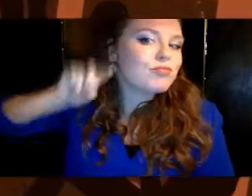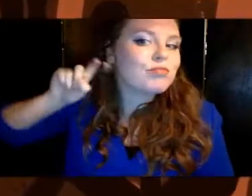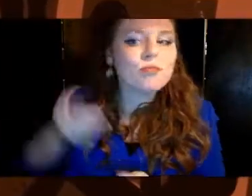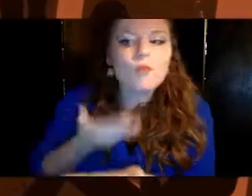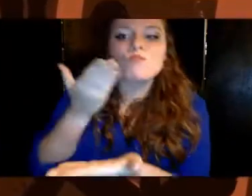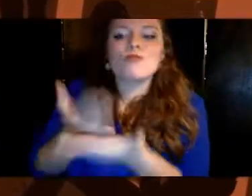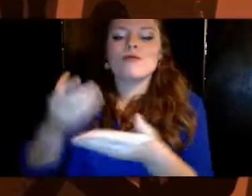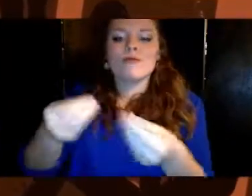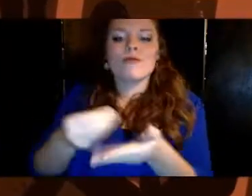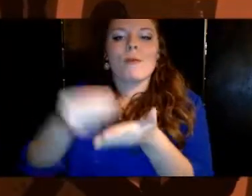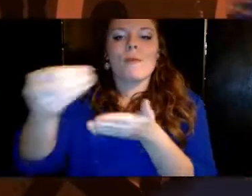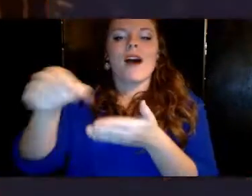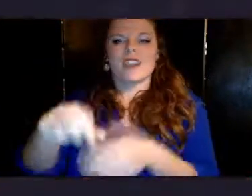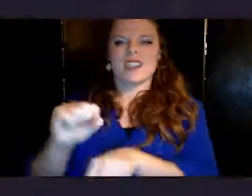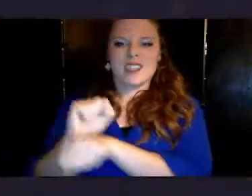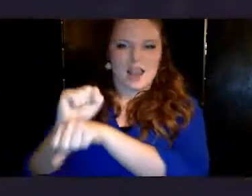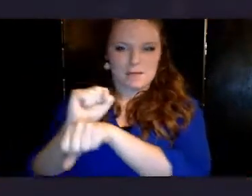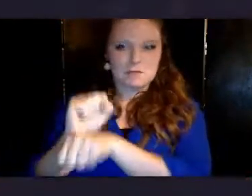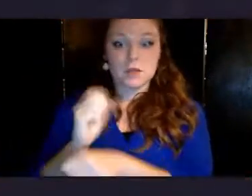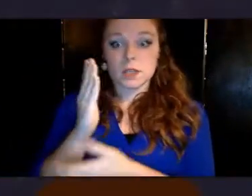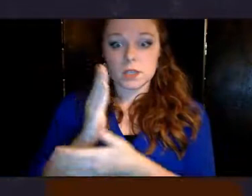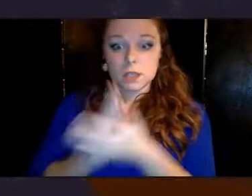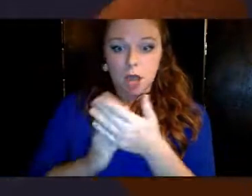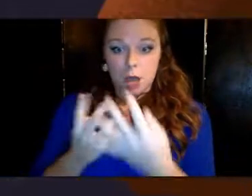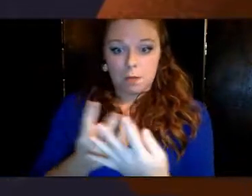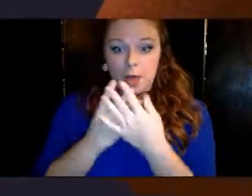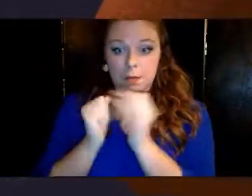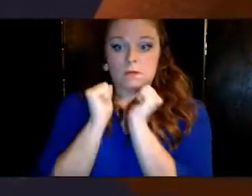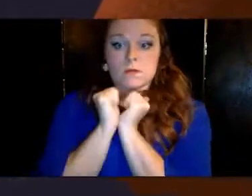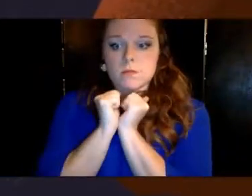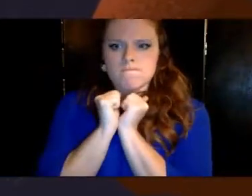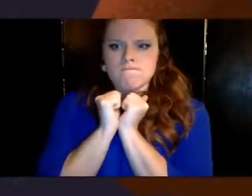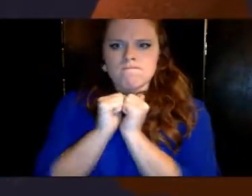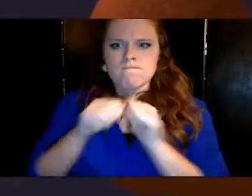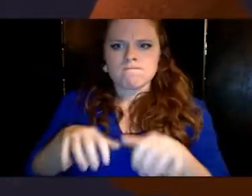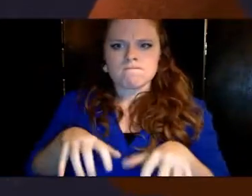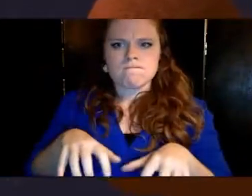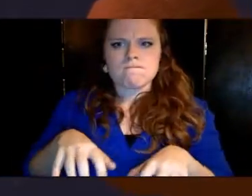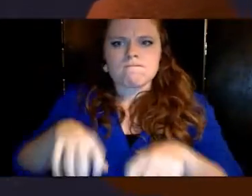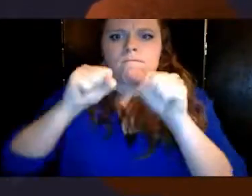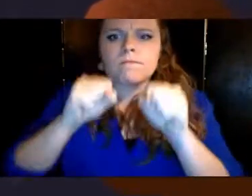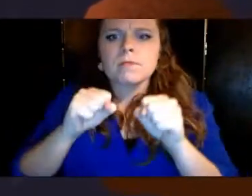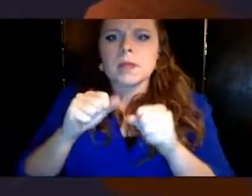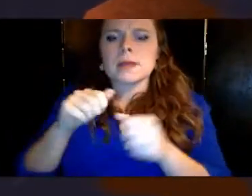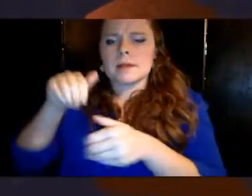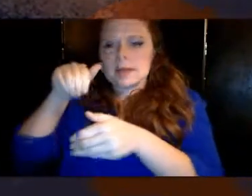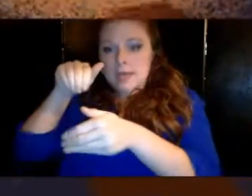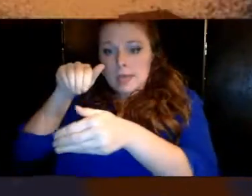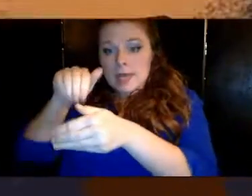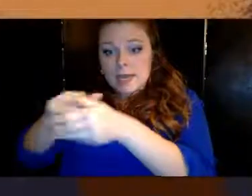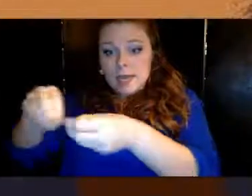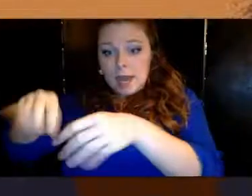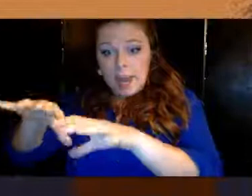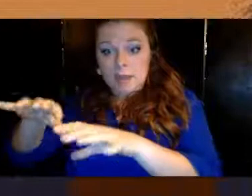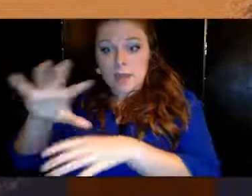proof of purchase. Some captives took matters into their own hands. Many inland Africans had never seen